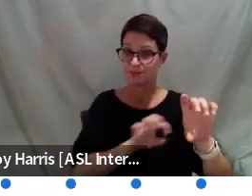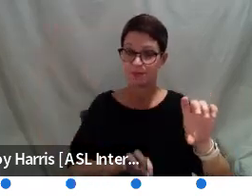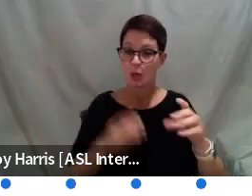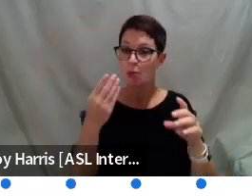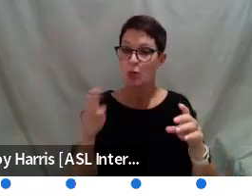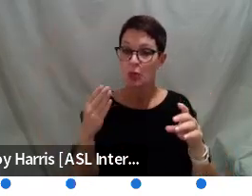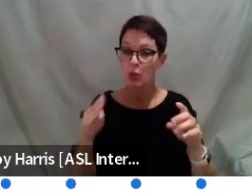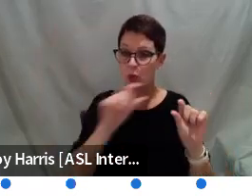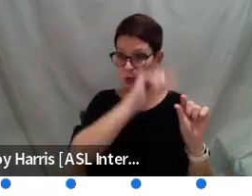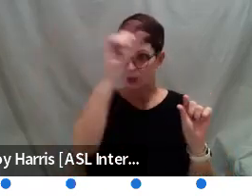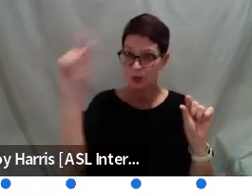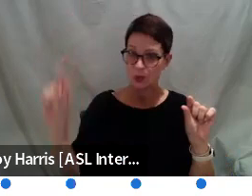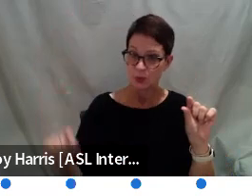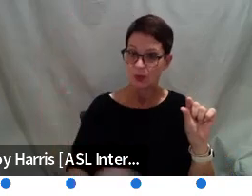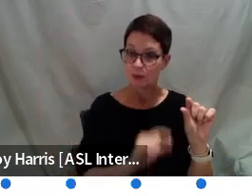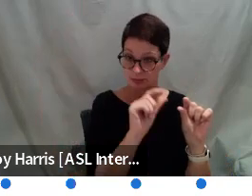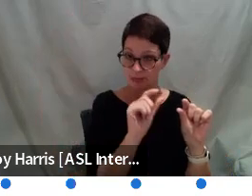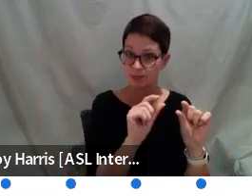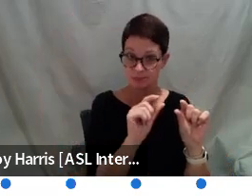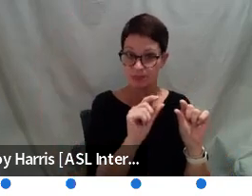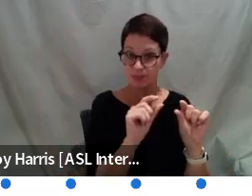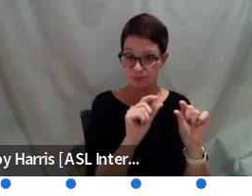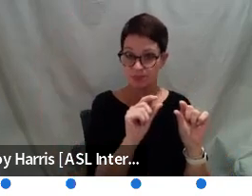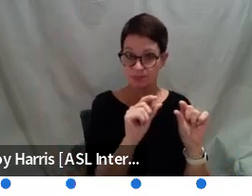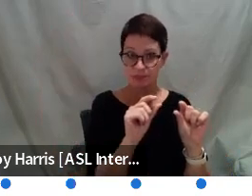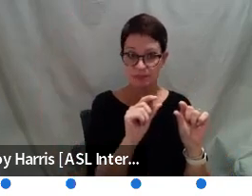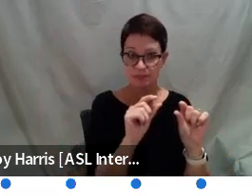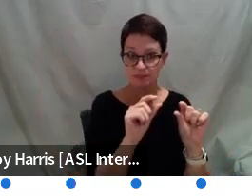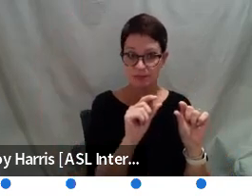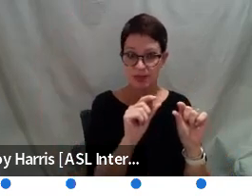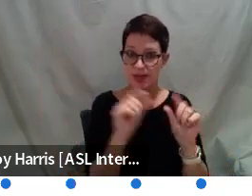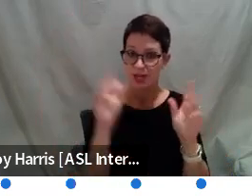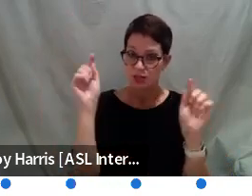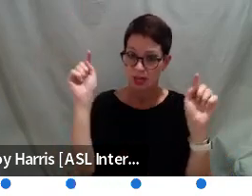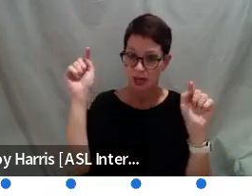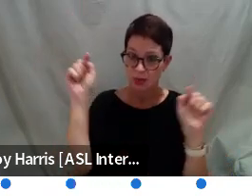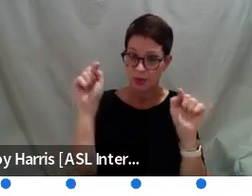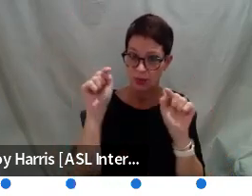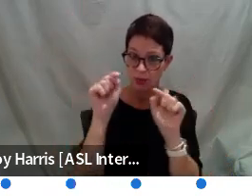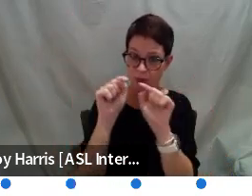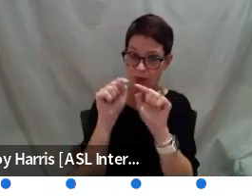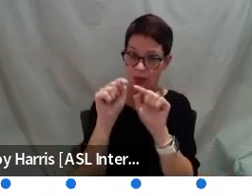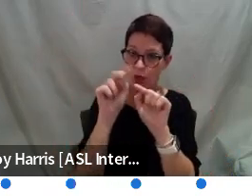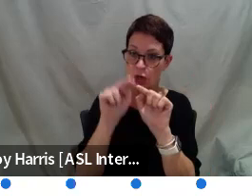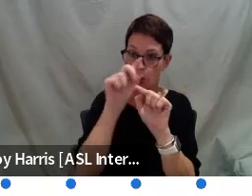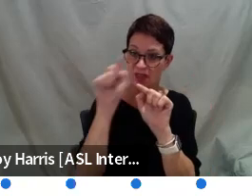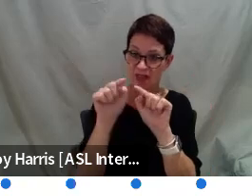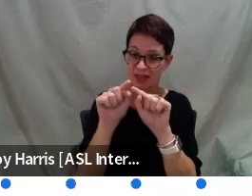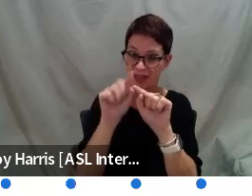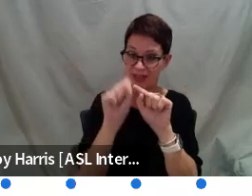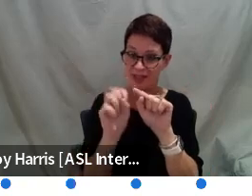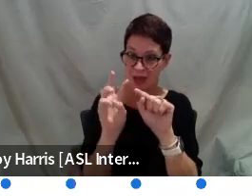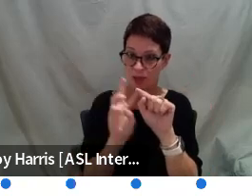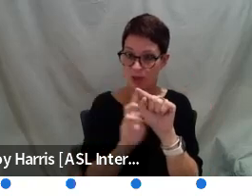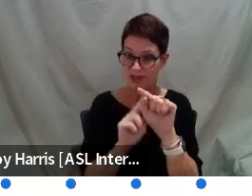blue on the outside. And as we enter closer to North Philly and